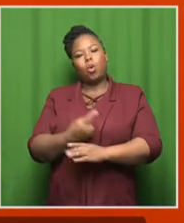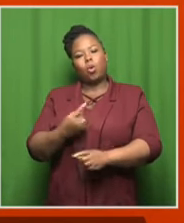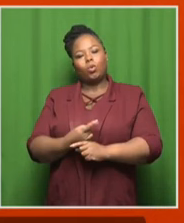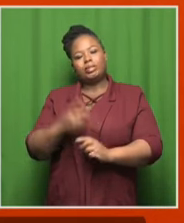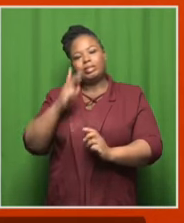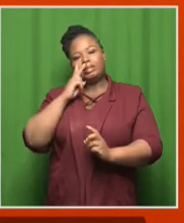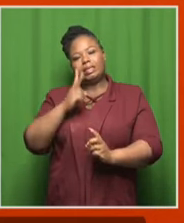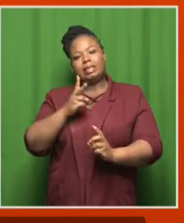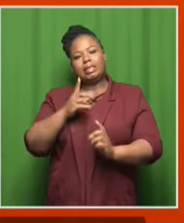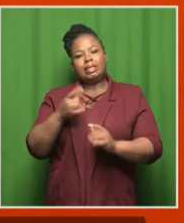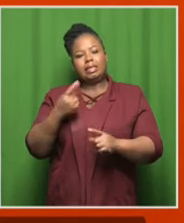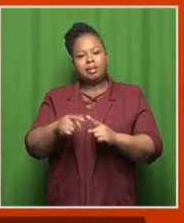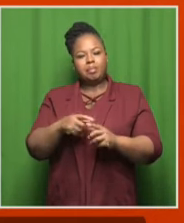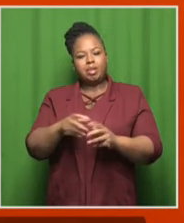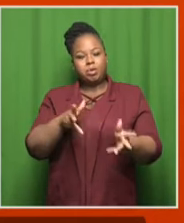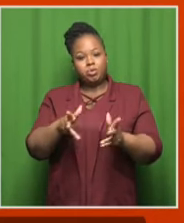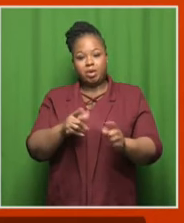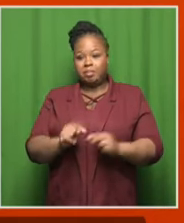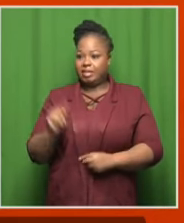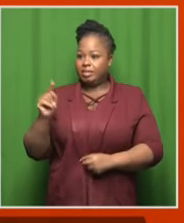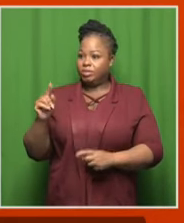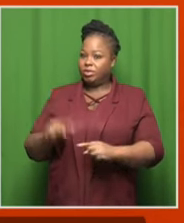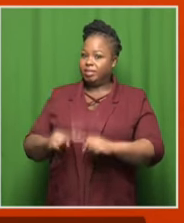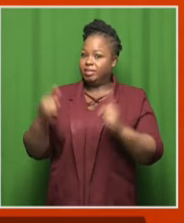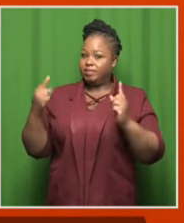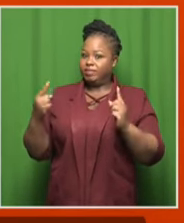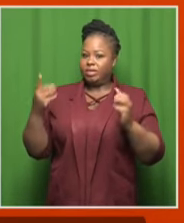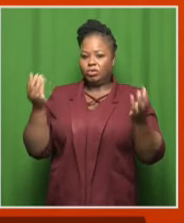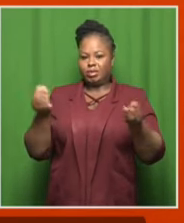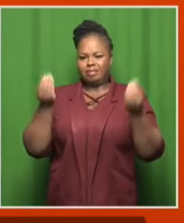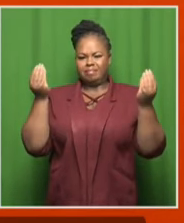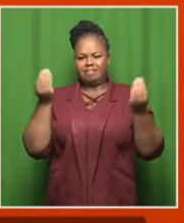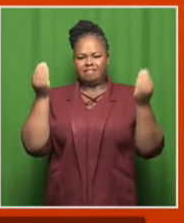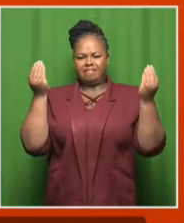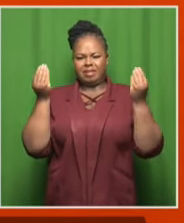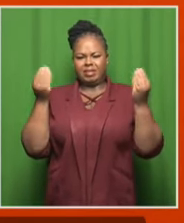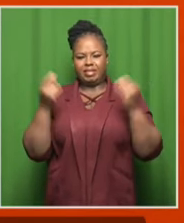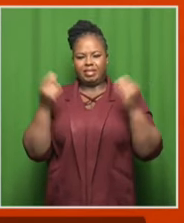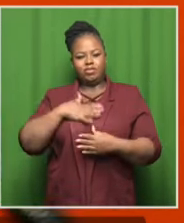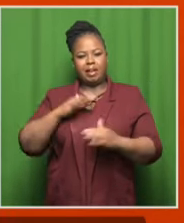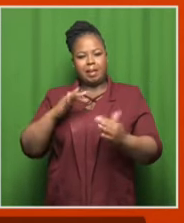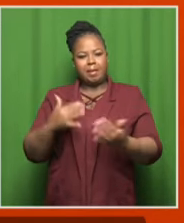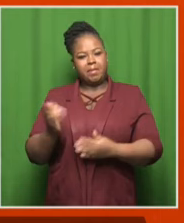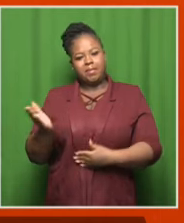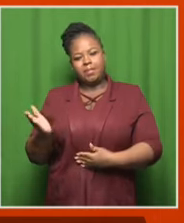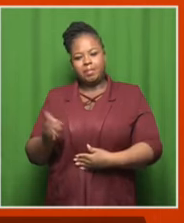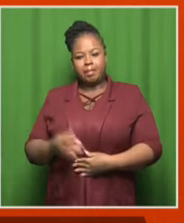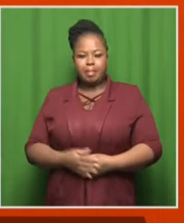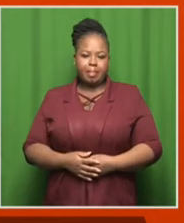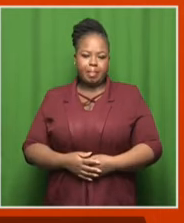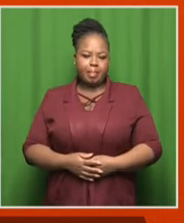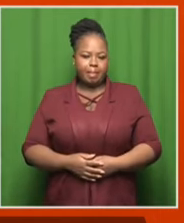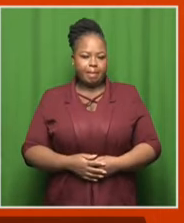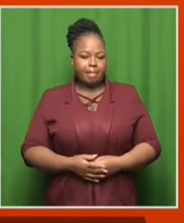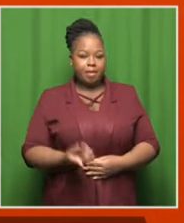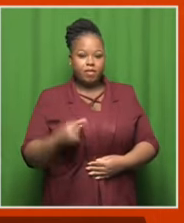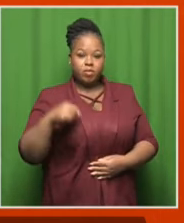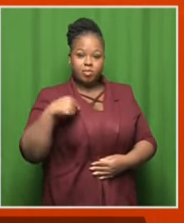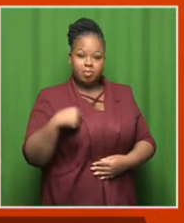time playing soccer, but I mean, this was now a different setting with all these big soccer names. What was that like for you? For